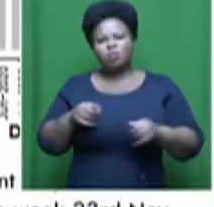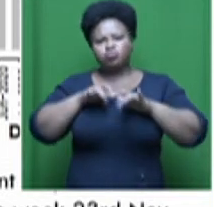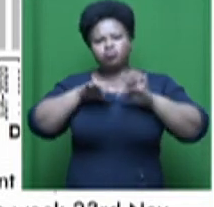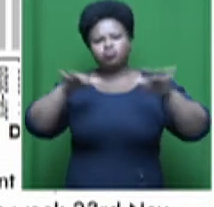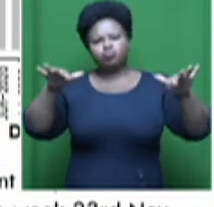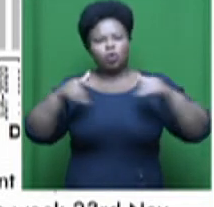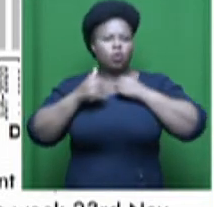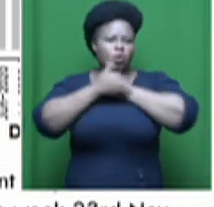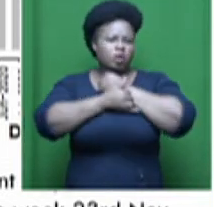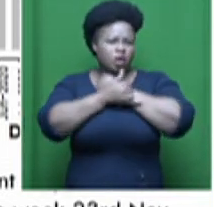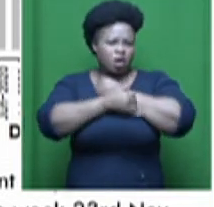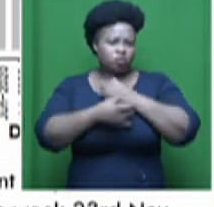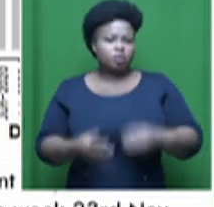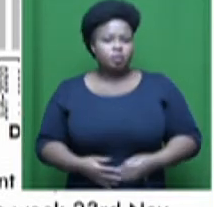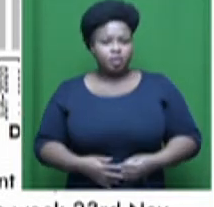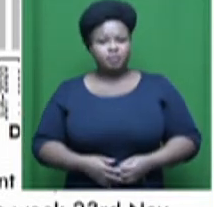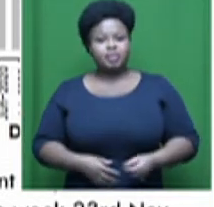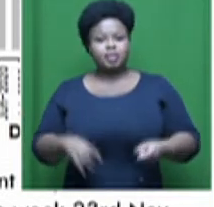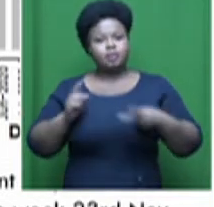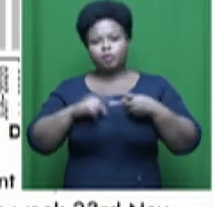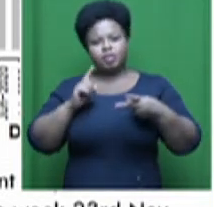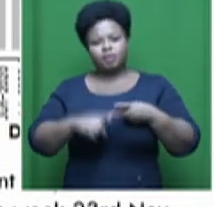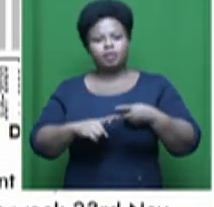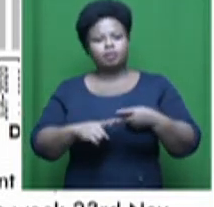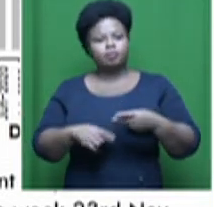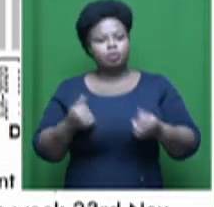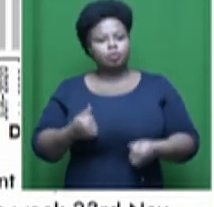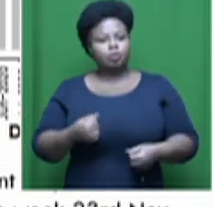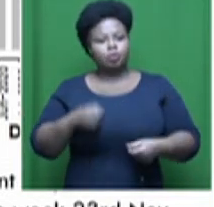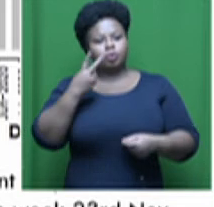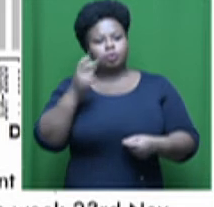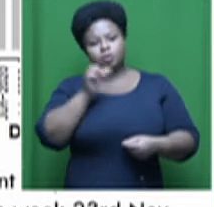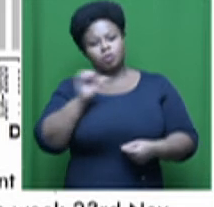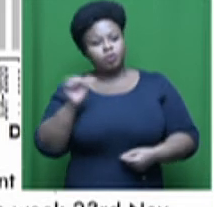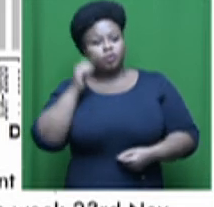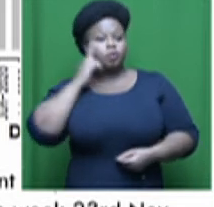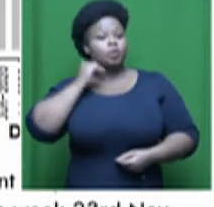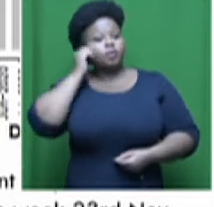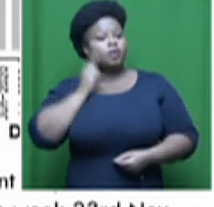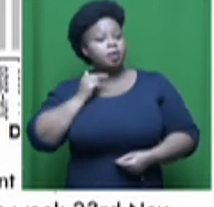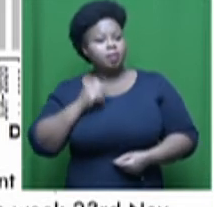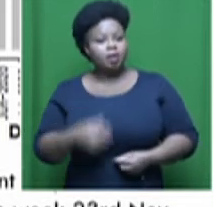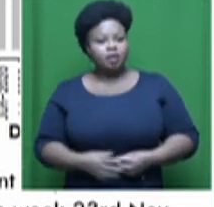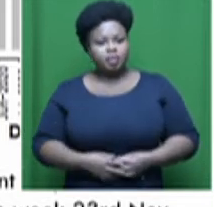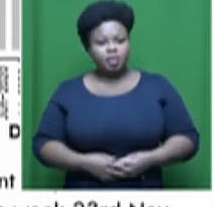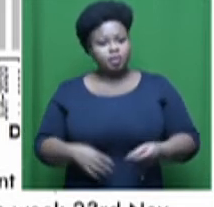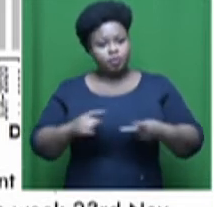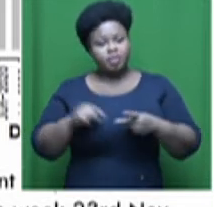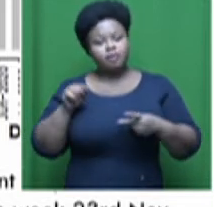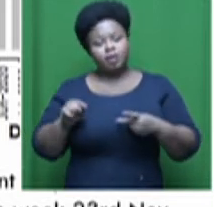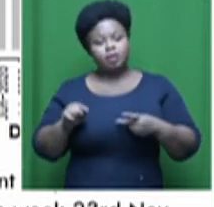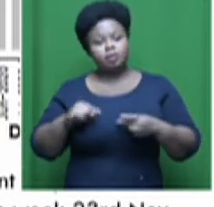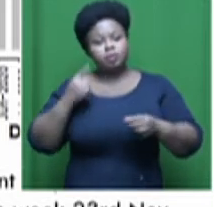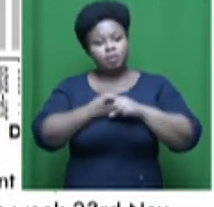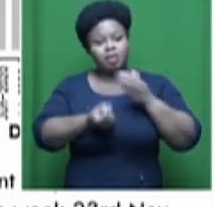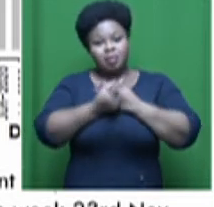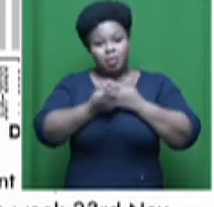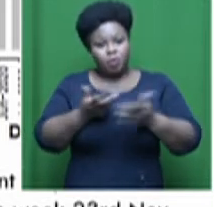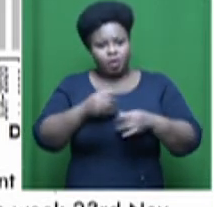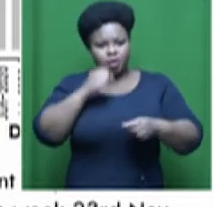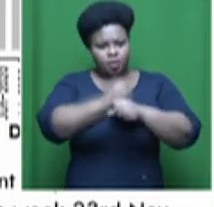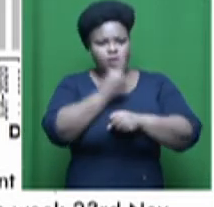country. And roughly about the second, third week of November, it probably became prevalent both in the